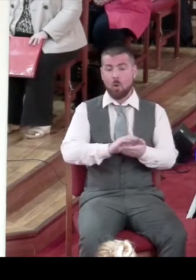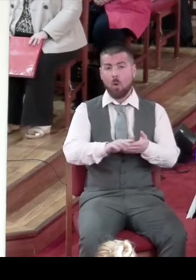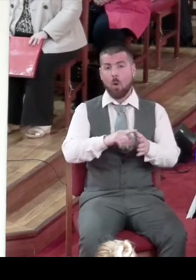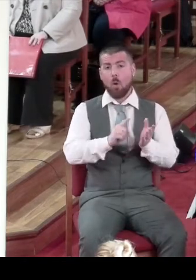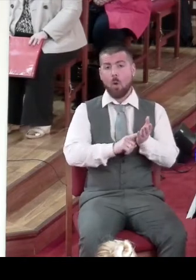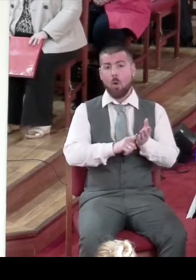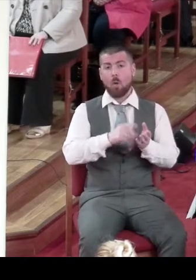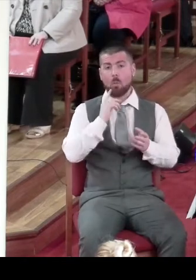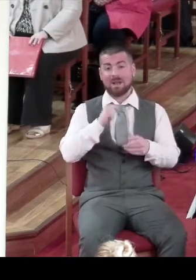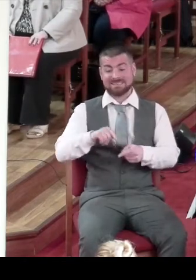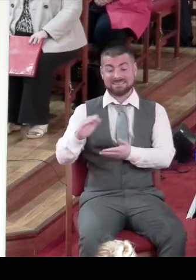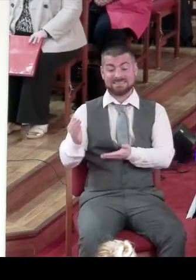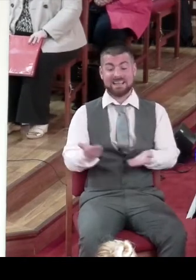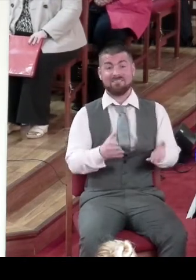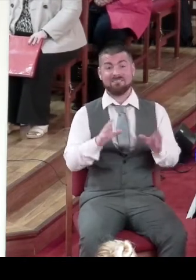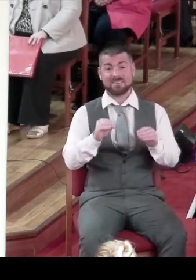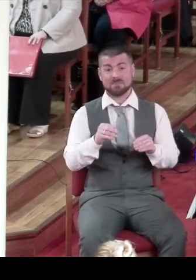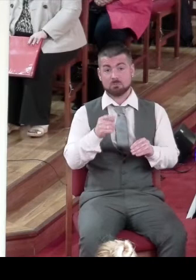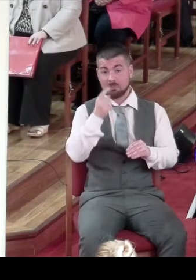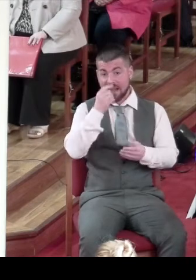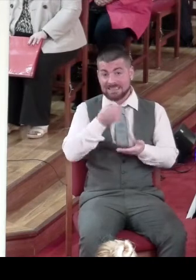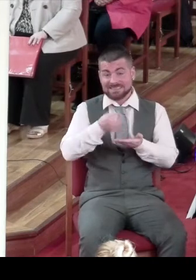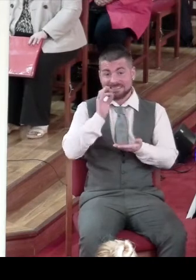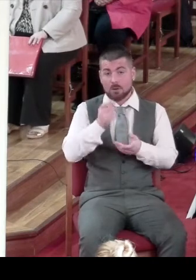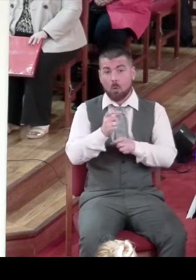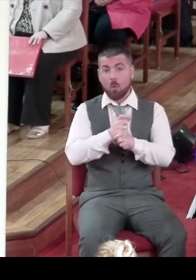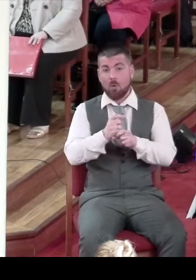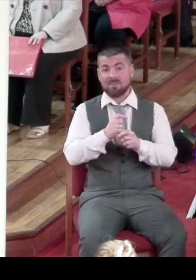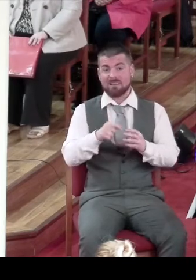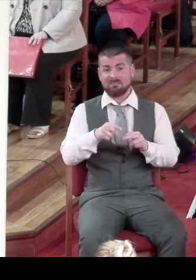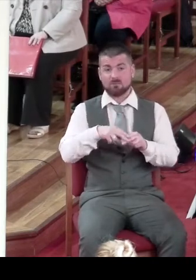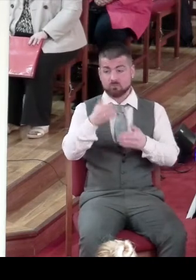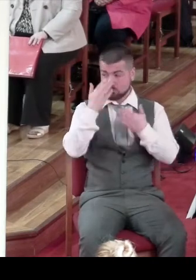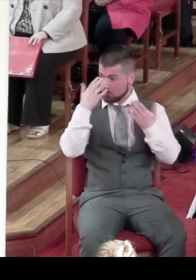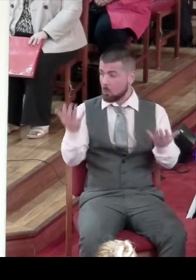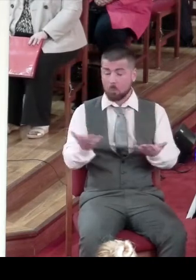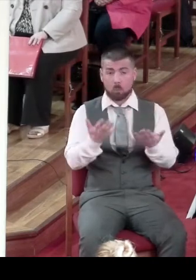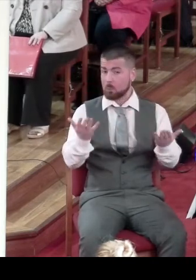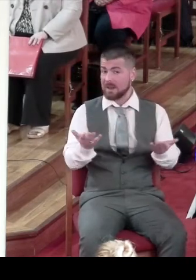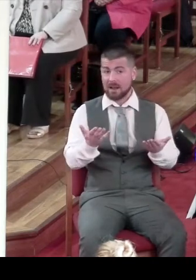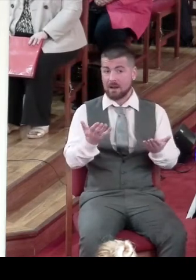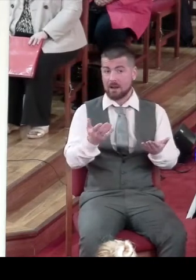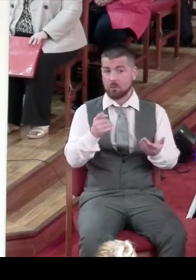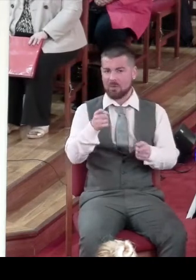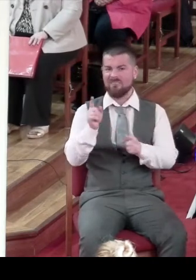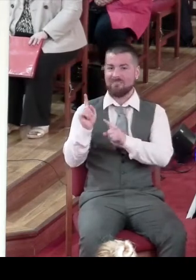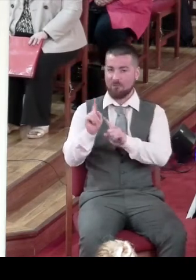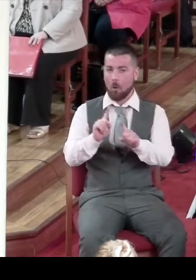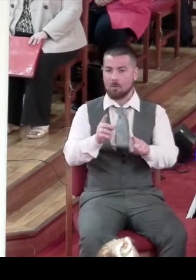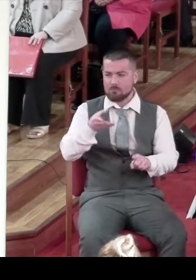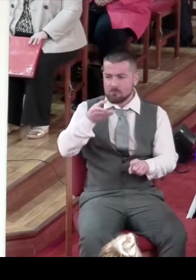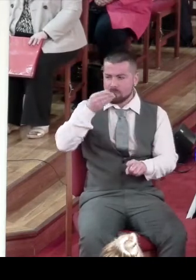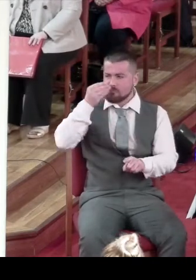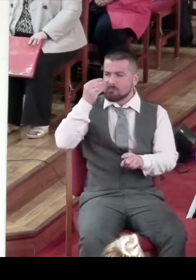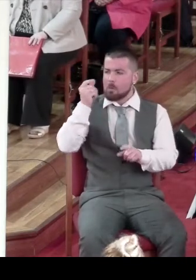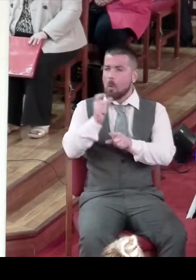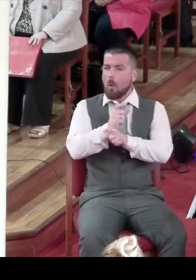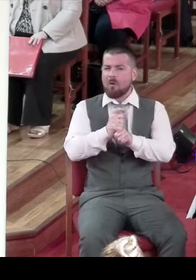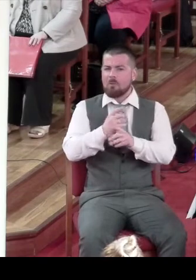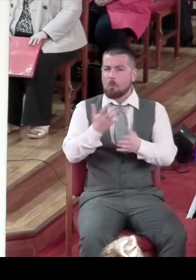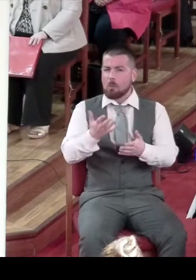after the service for a cup of tea or coffee. And if you don't know where that is, then follow the smell of the coffee.